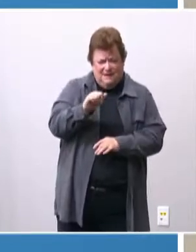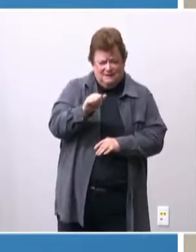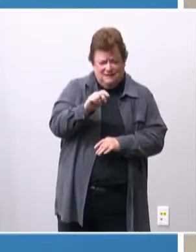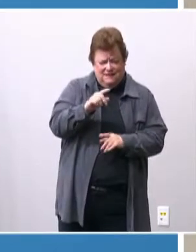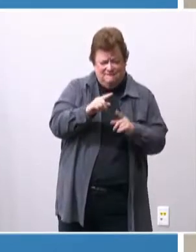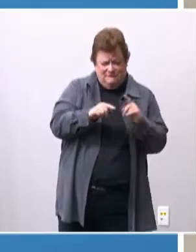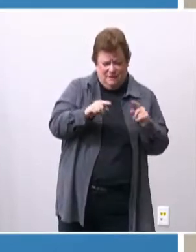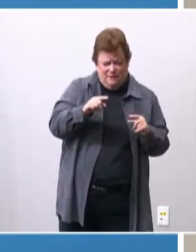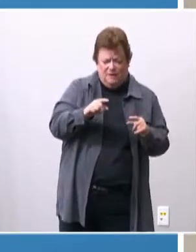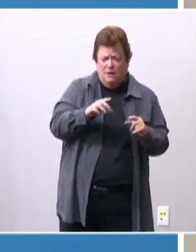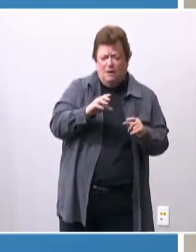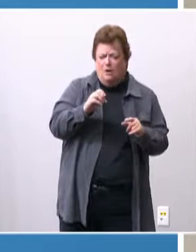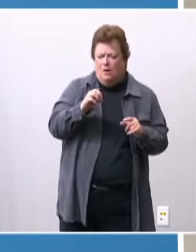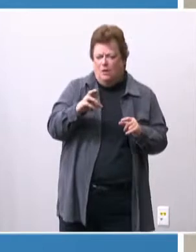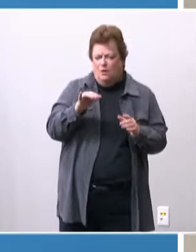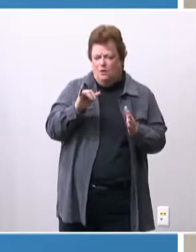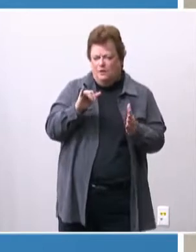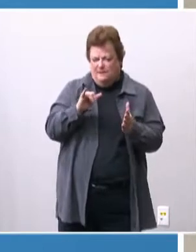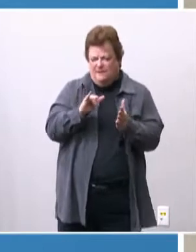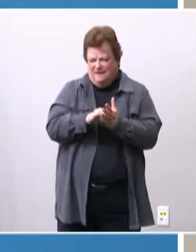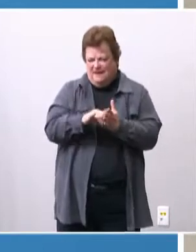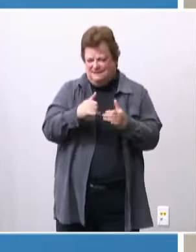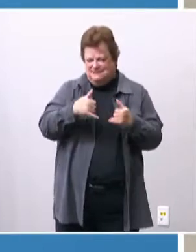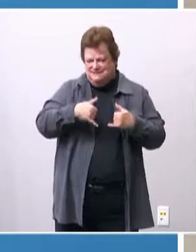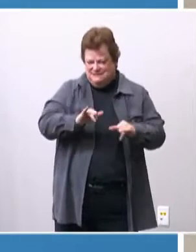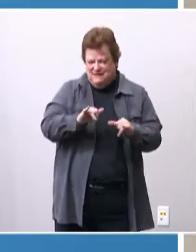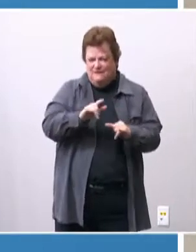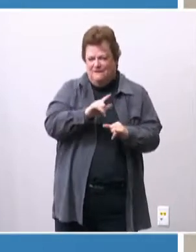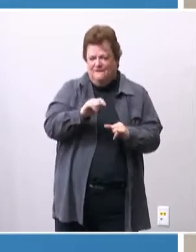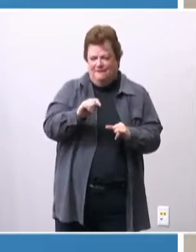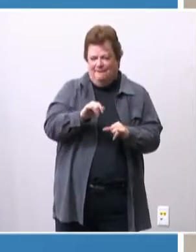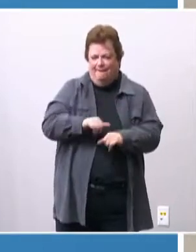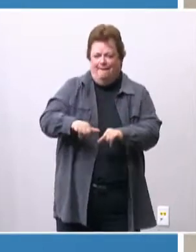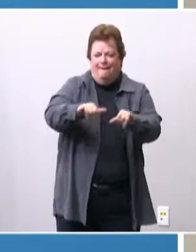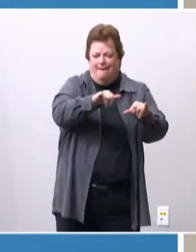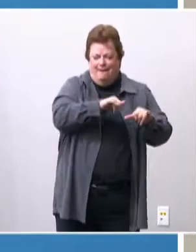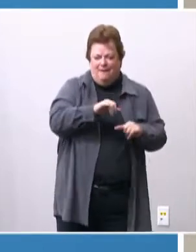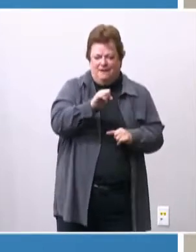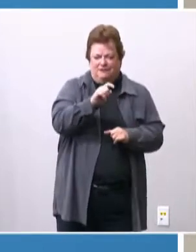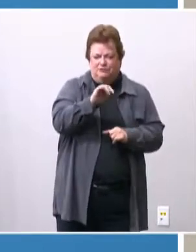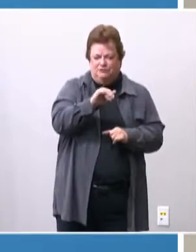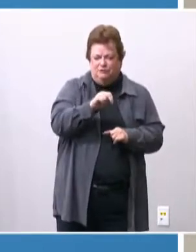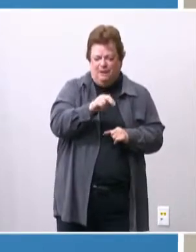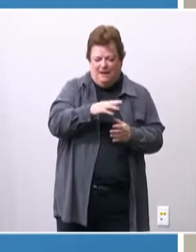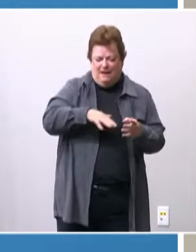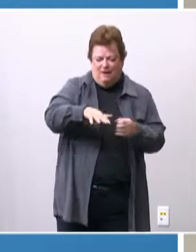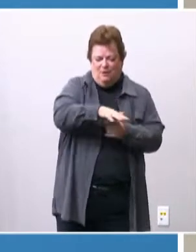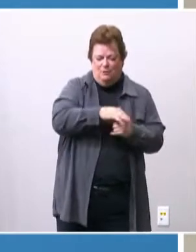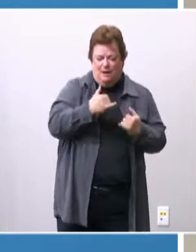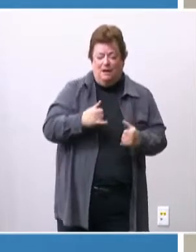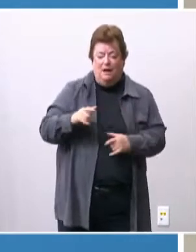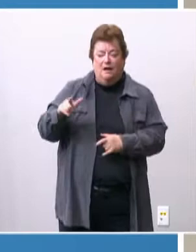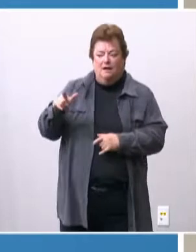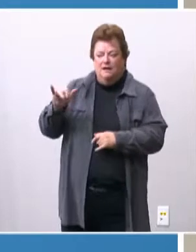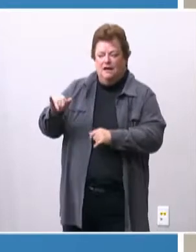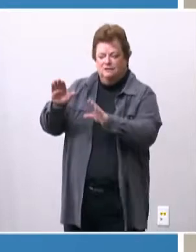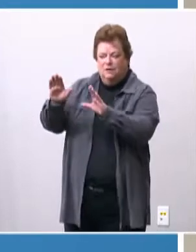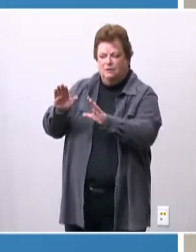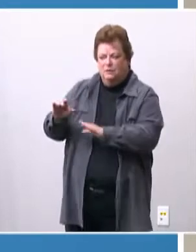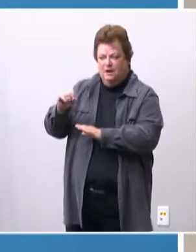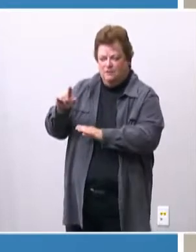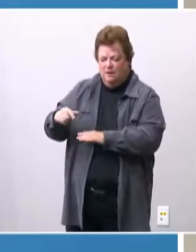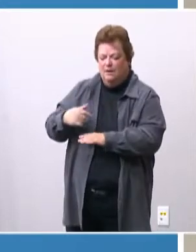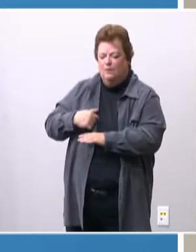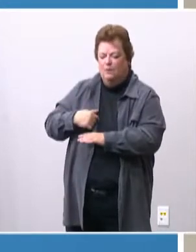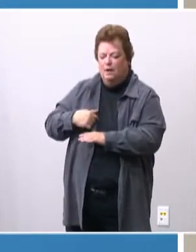that's still the common strain that's around right now? No, that's a great question. Yes, we are still